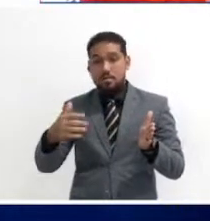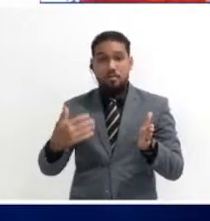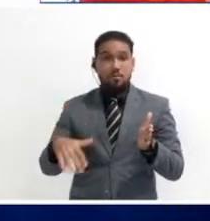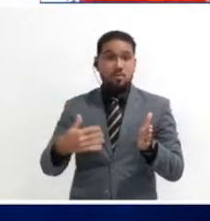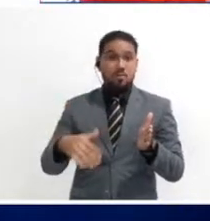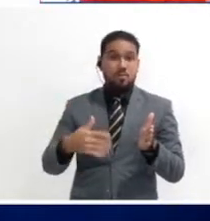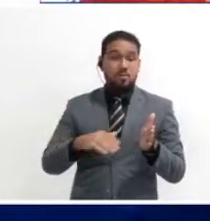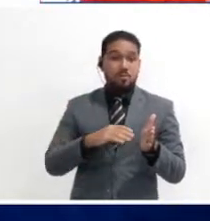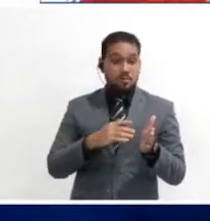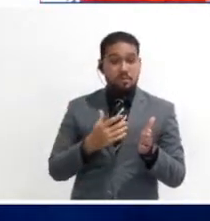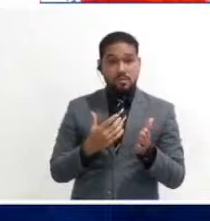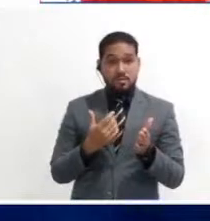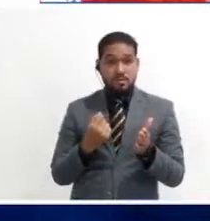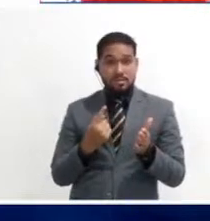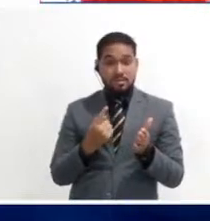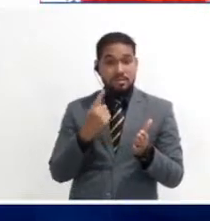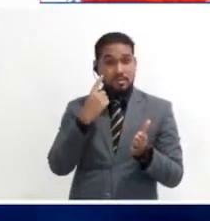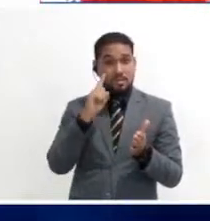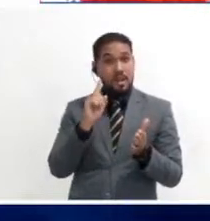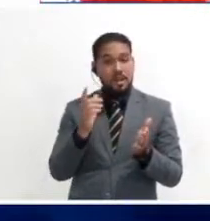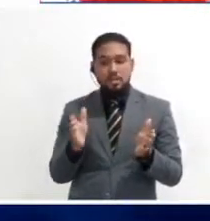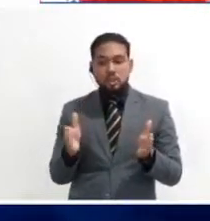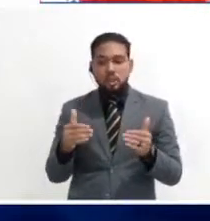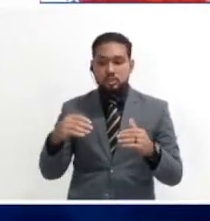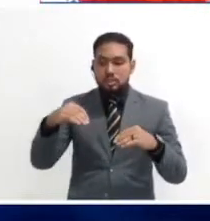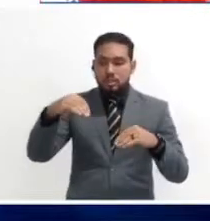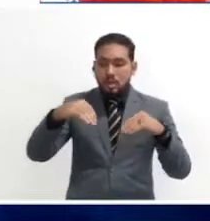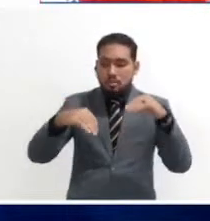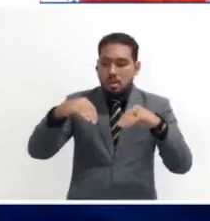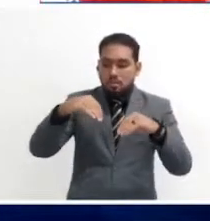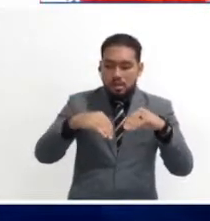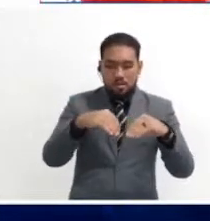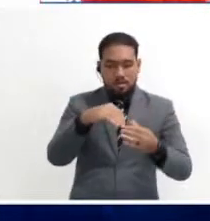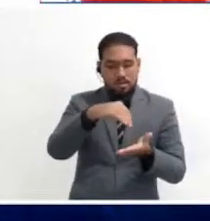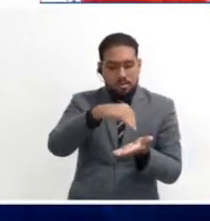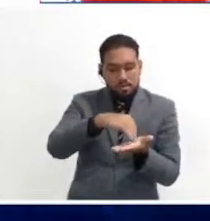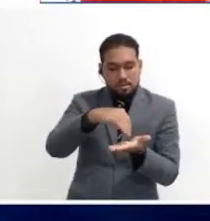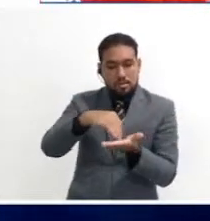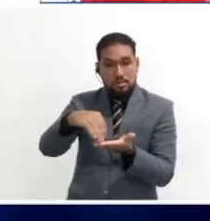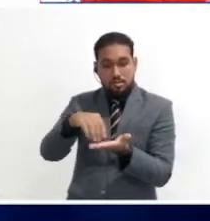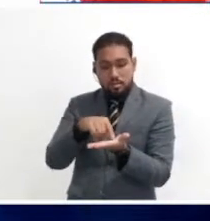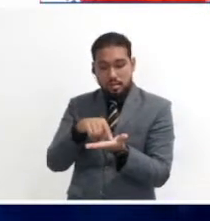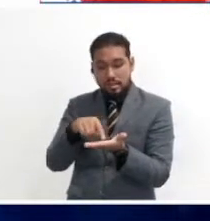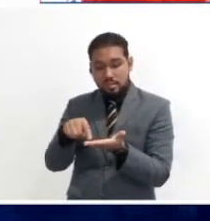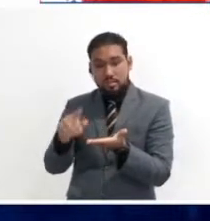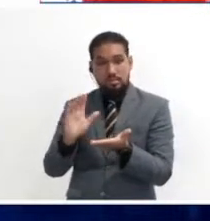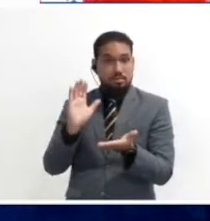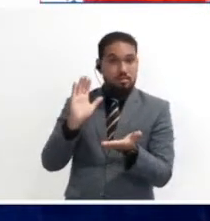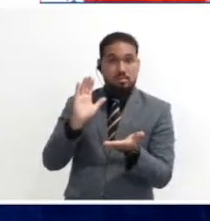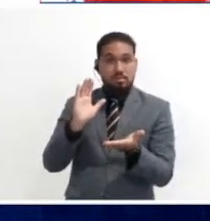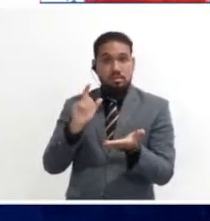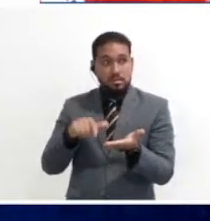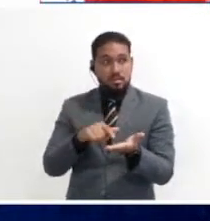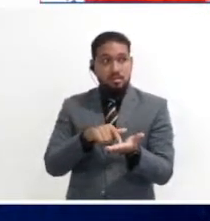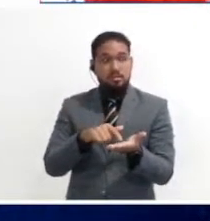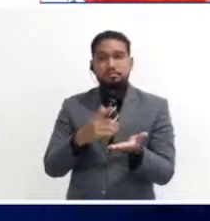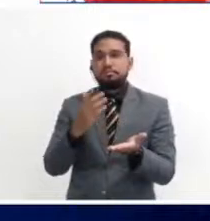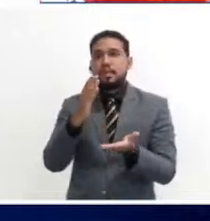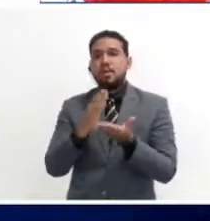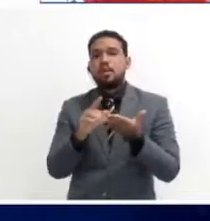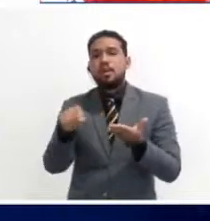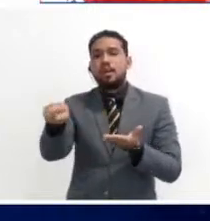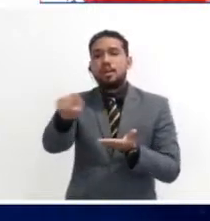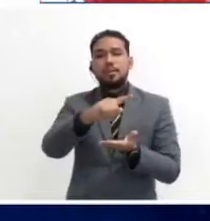complex and advanced packaging, you know, we'll sometimes have substrates that have 15 or 20 layers in them.